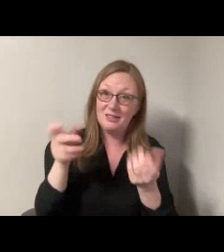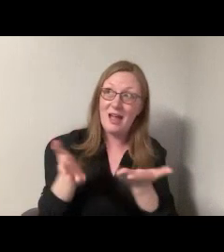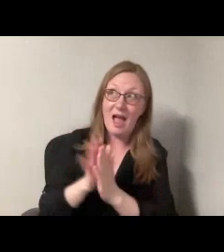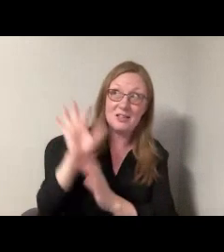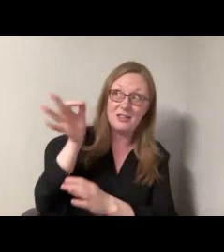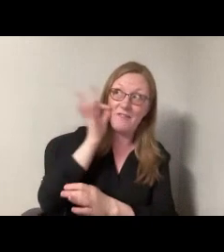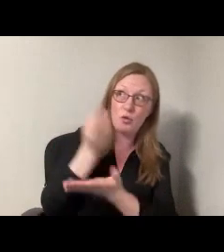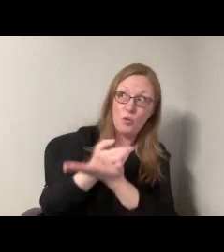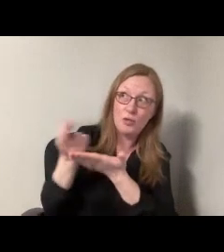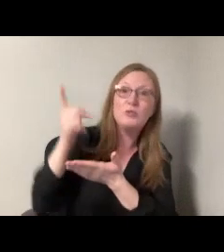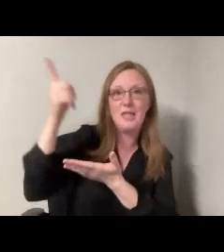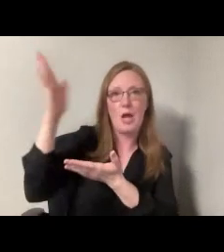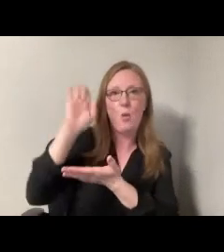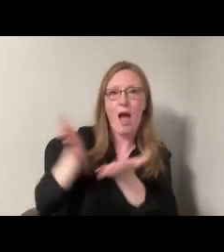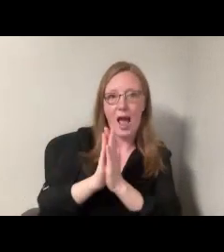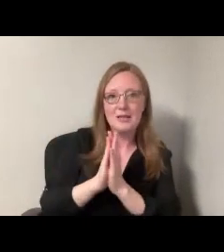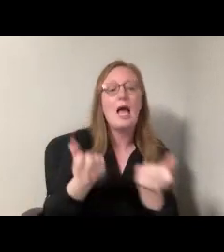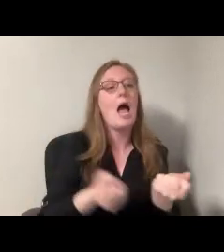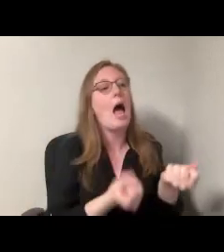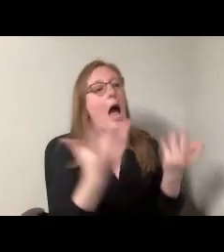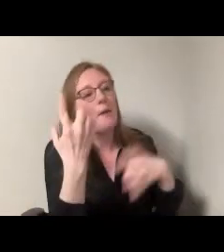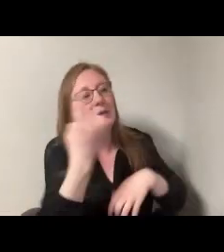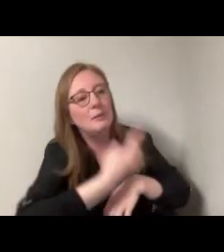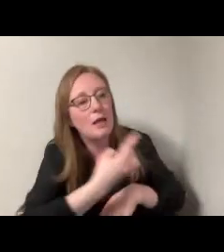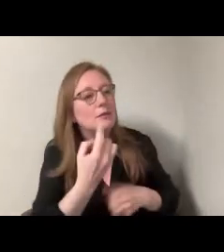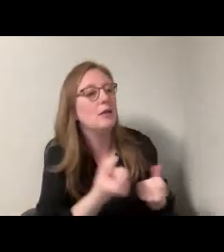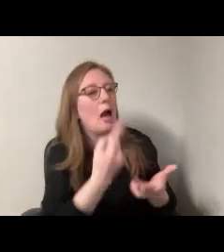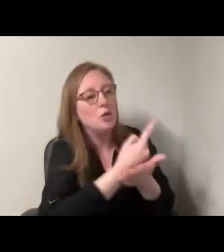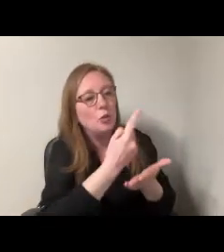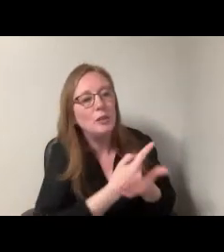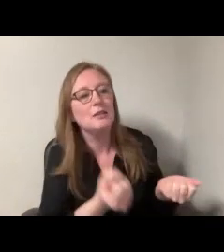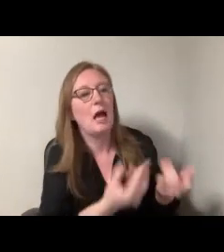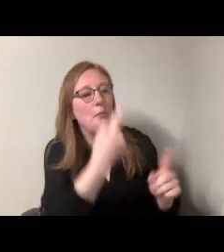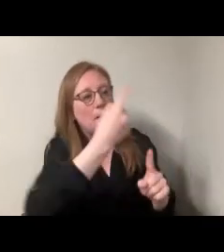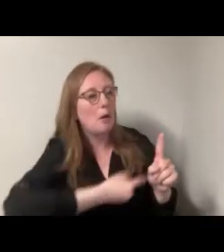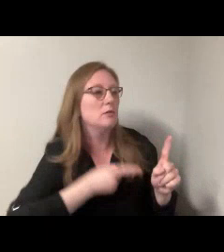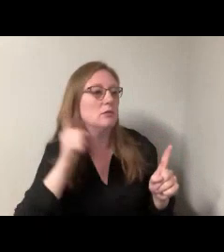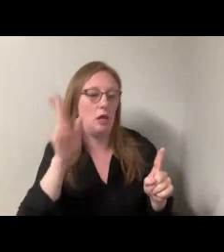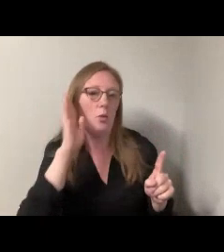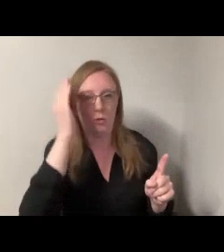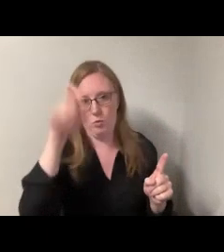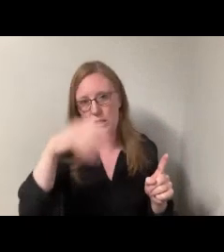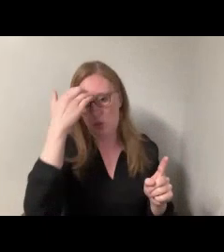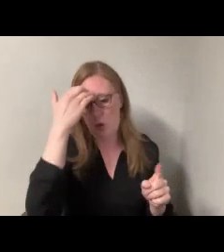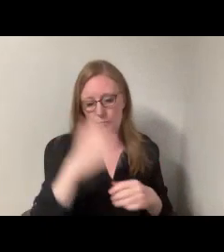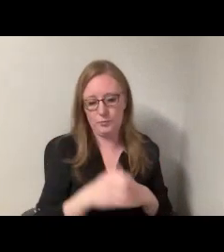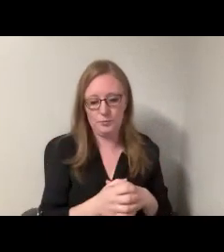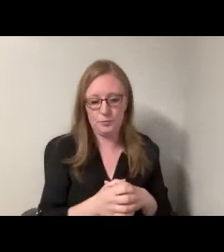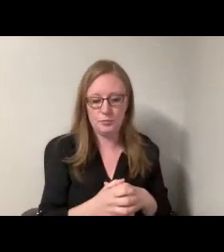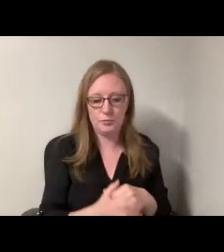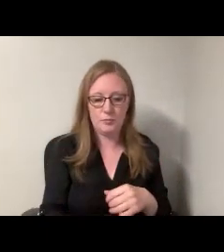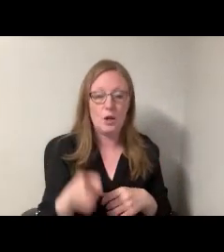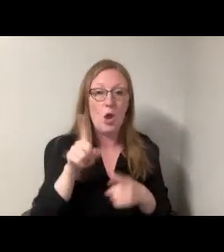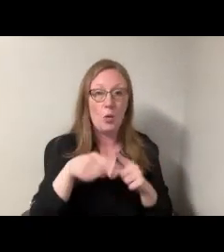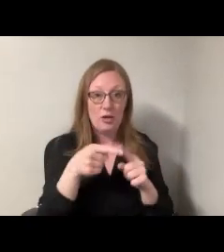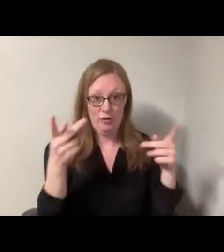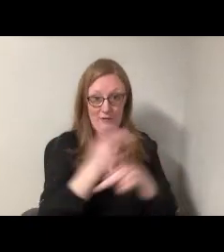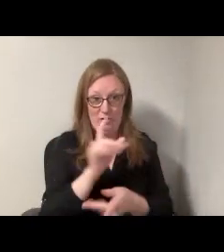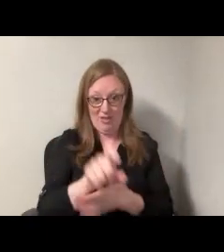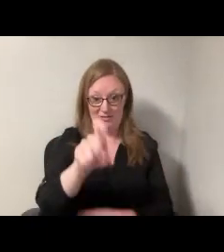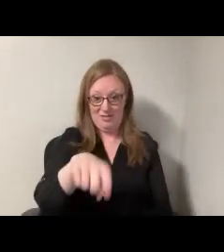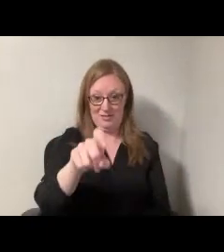You're going to make your request for a federal assistance. So when you define the need,